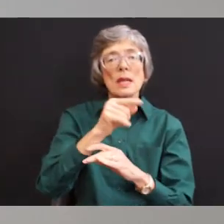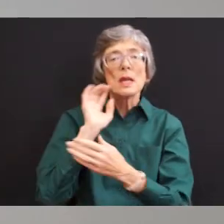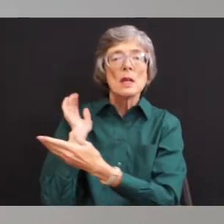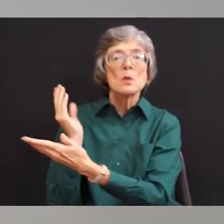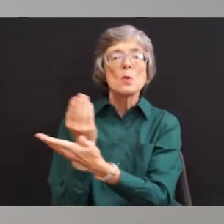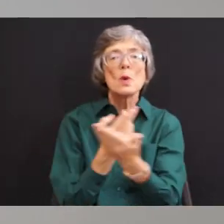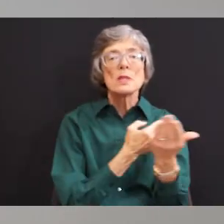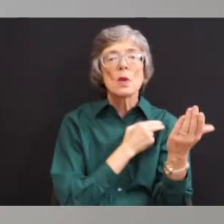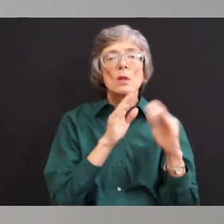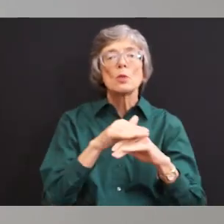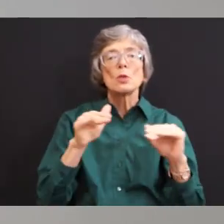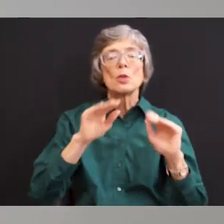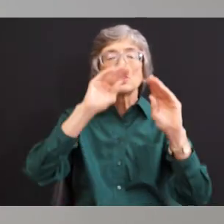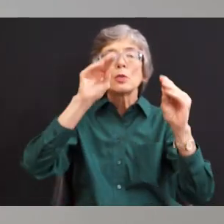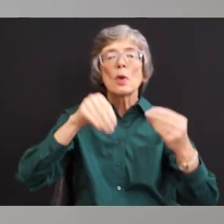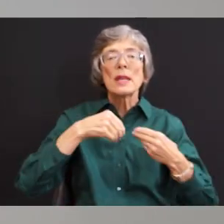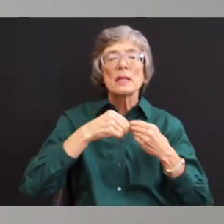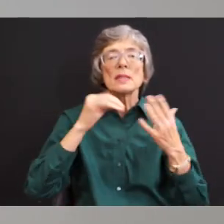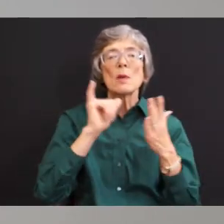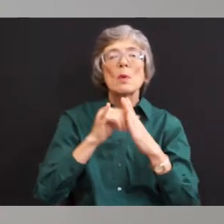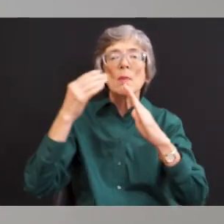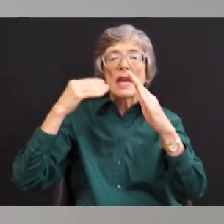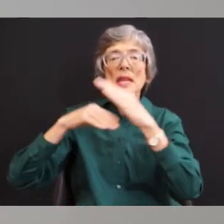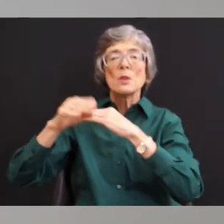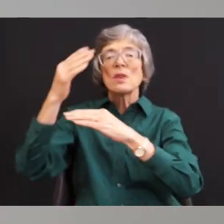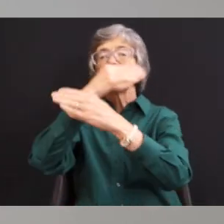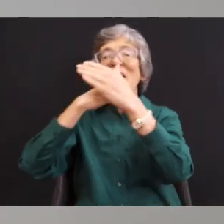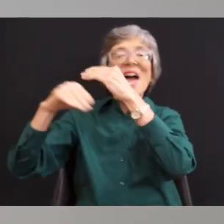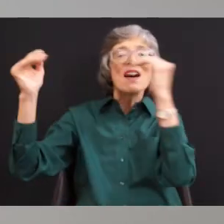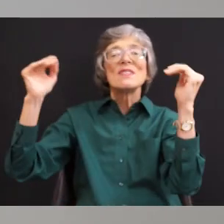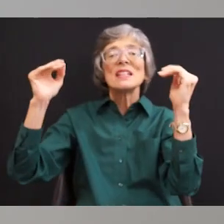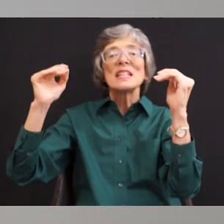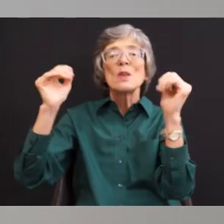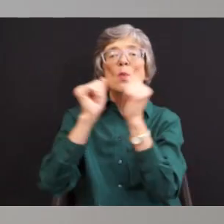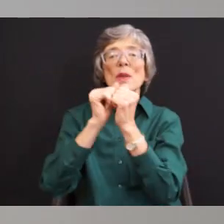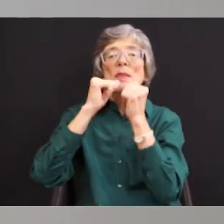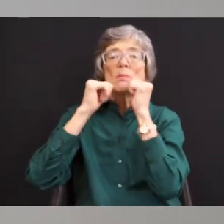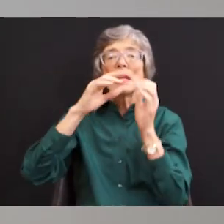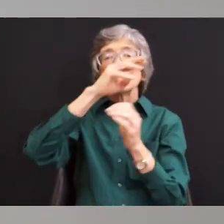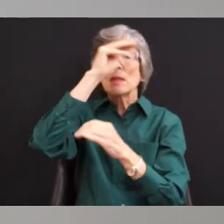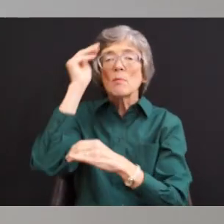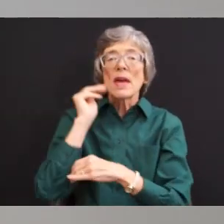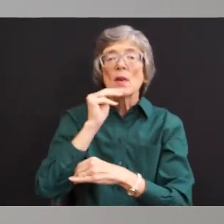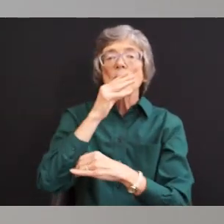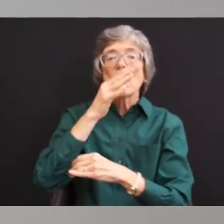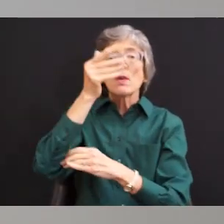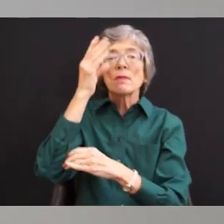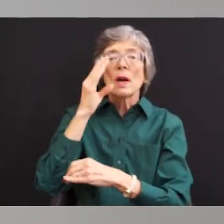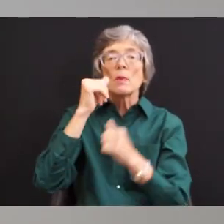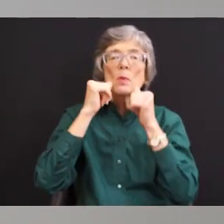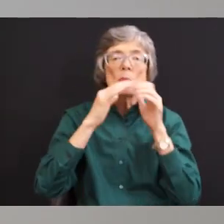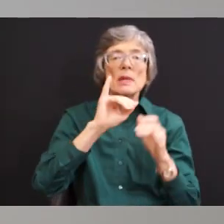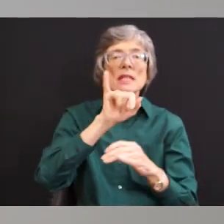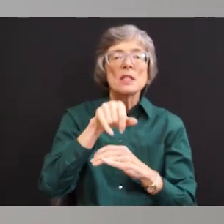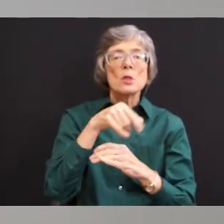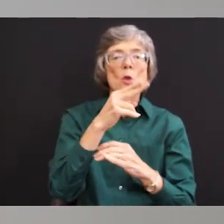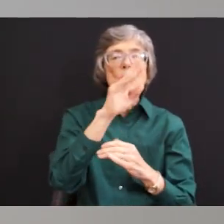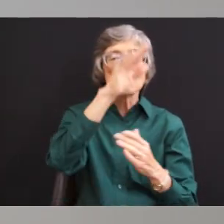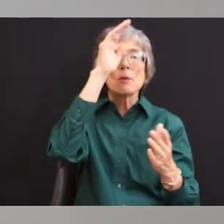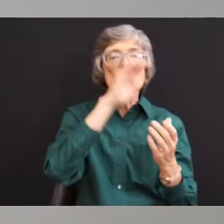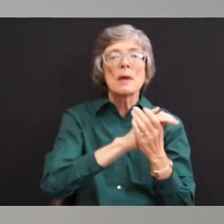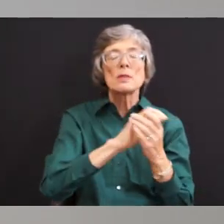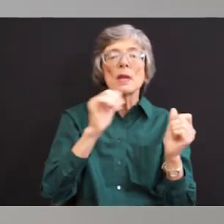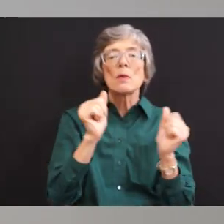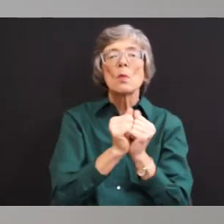grant, O merciful Father, that we may enter into a heavenly inheritance with the Blessed Virgin Mary, Mother of God, with Blessed Joseph, her spouse, and with